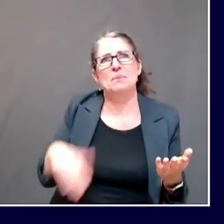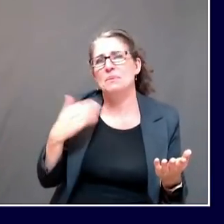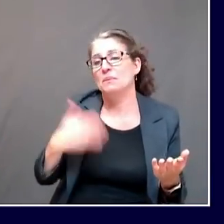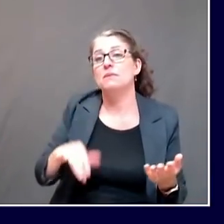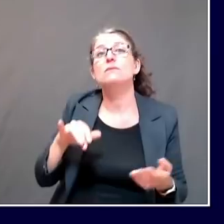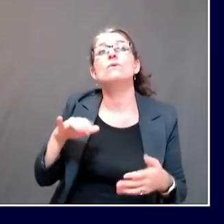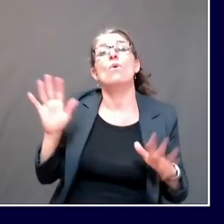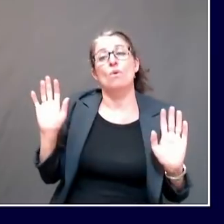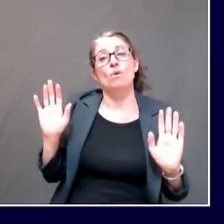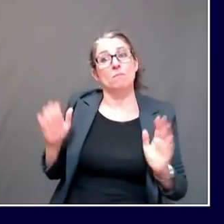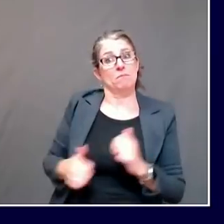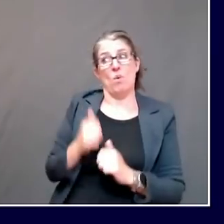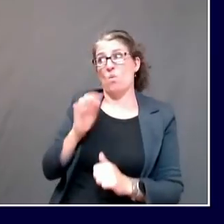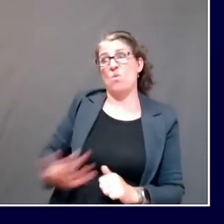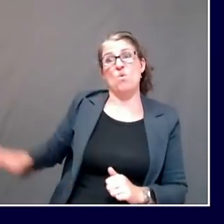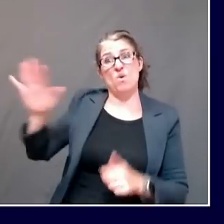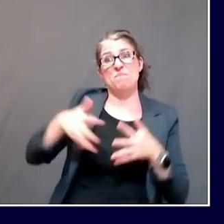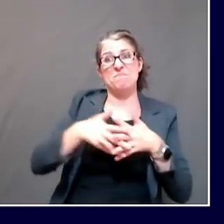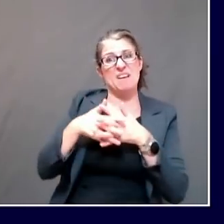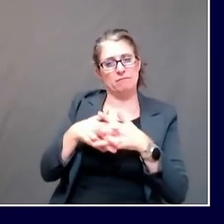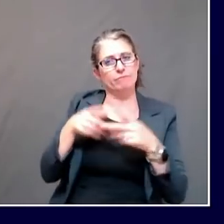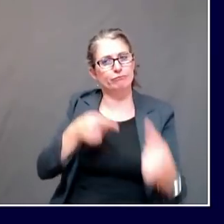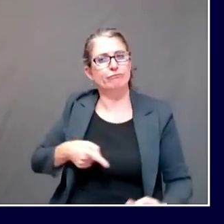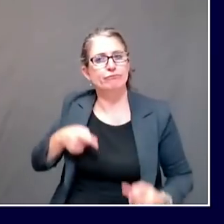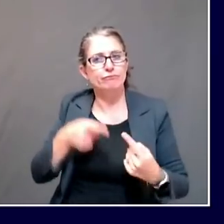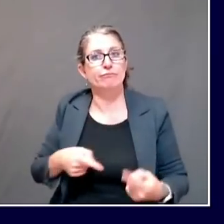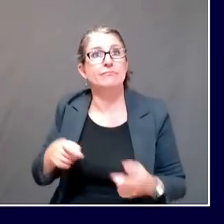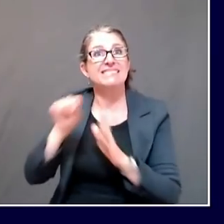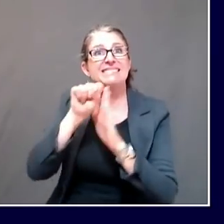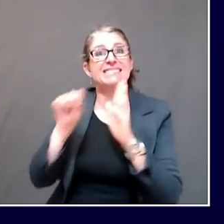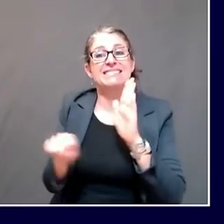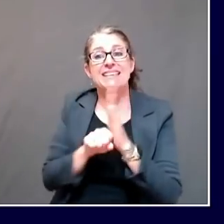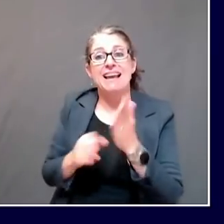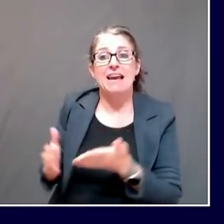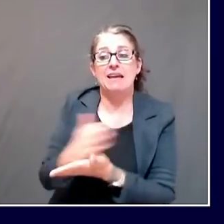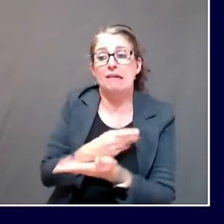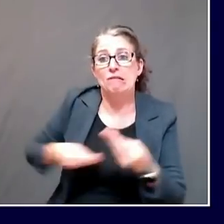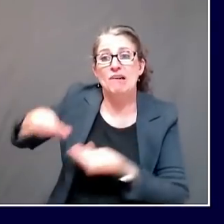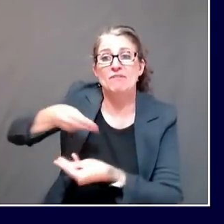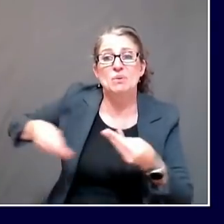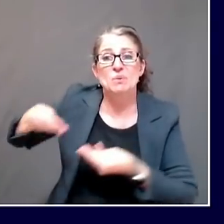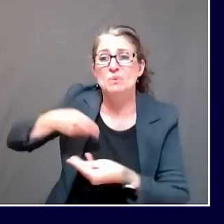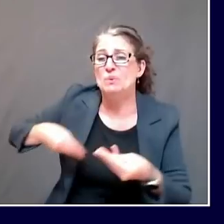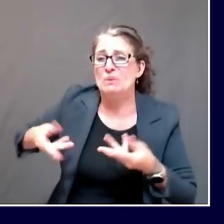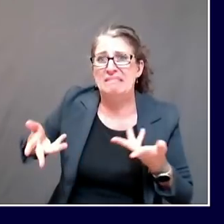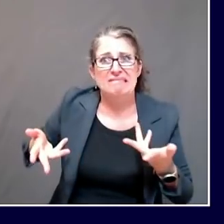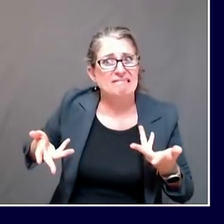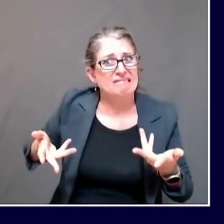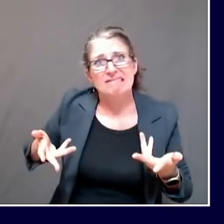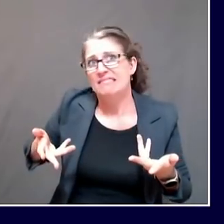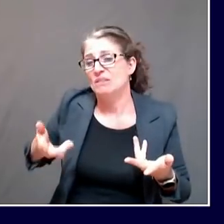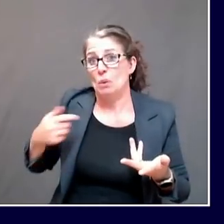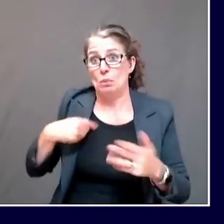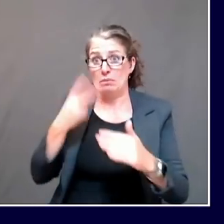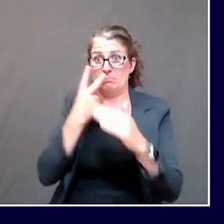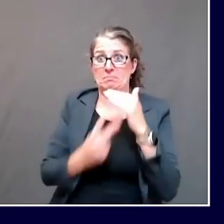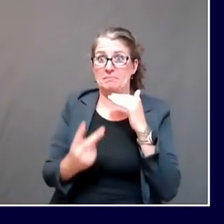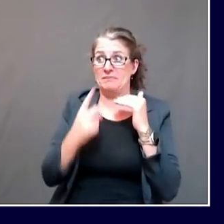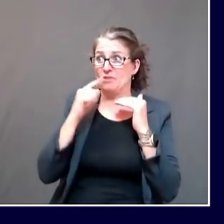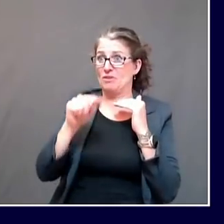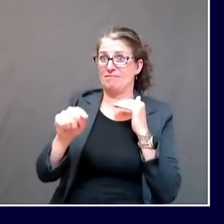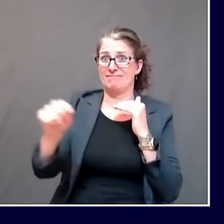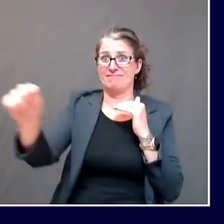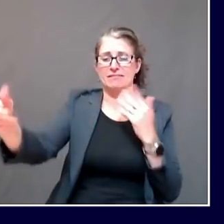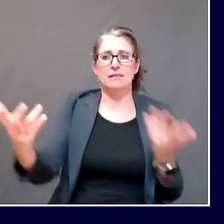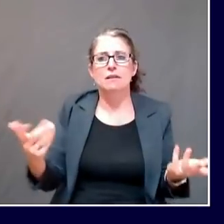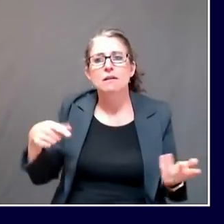unpredicted pandemic. So the first action we're taking is, again, urging Congress to take action now, which they